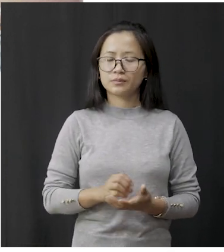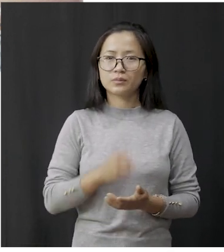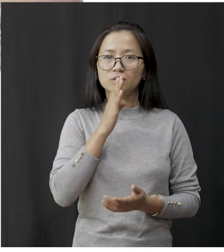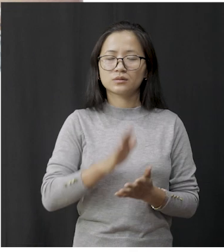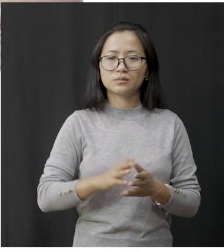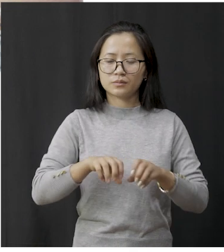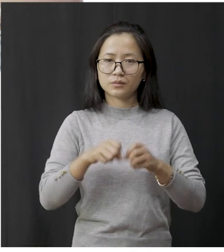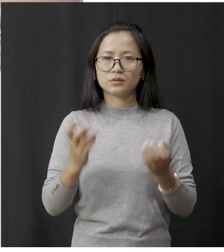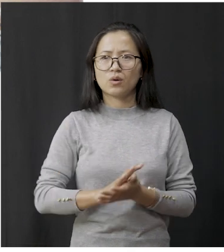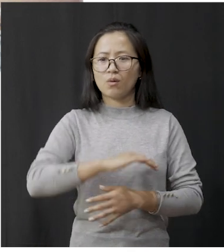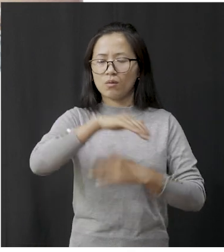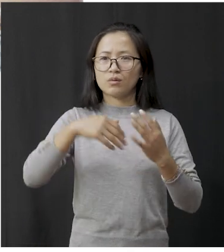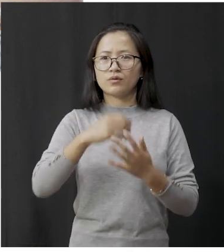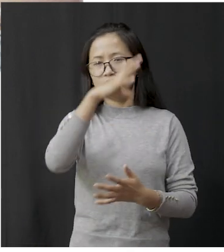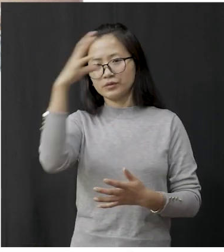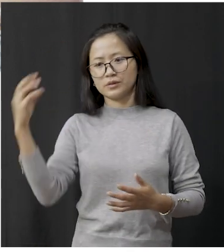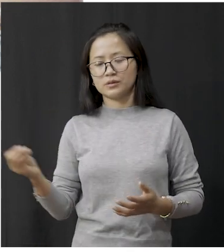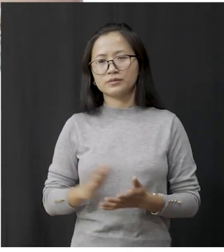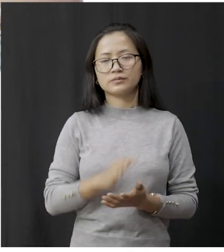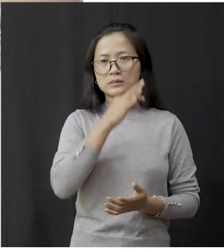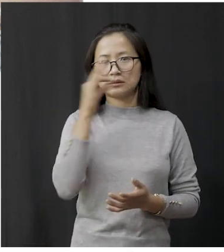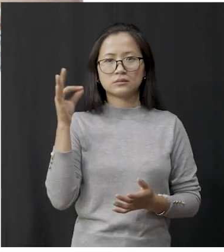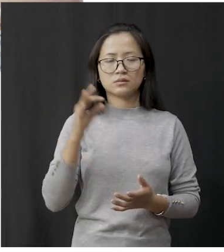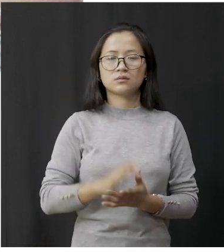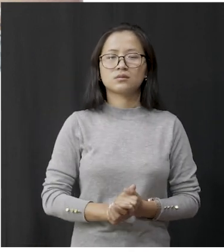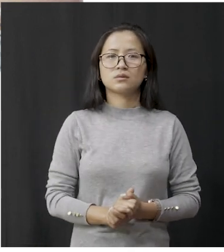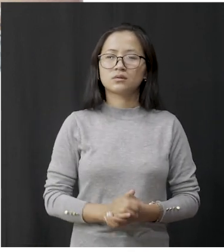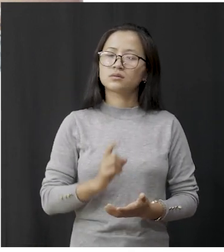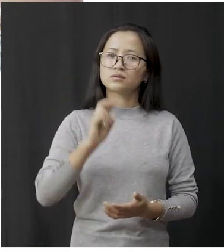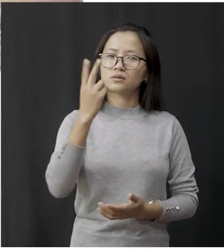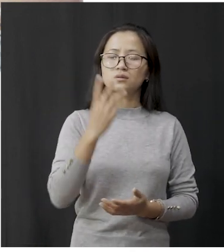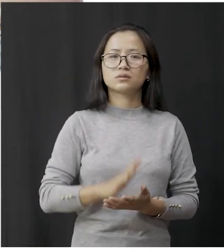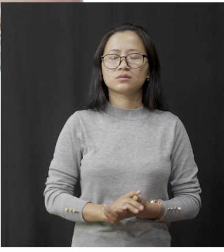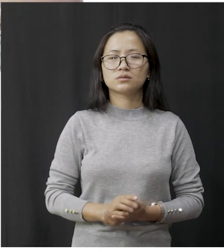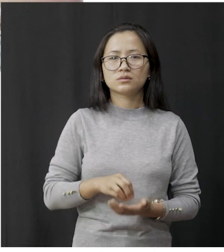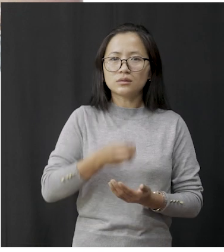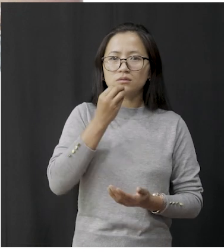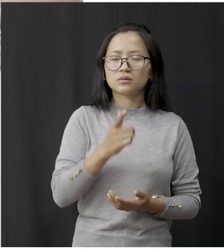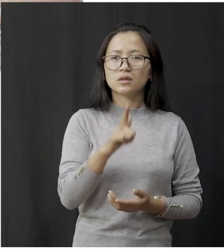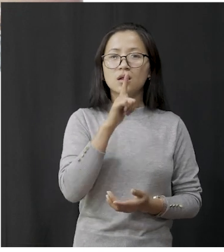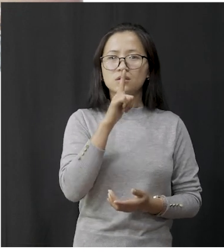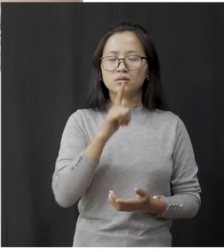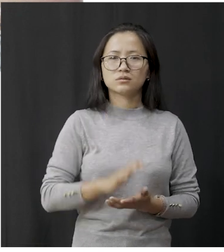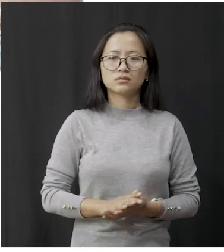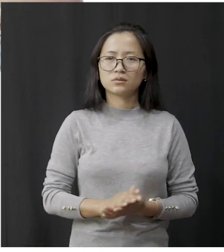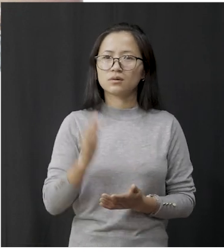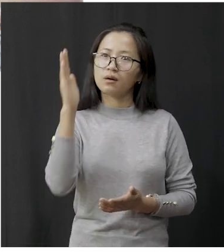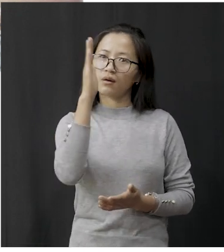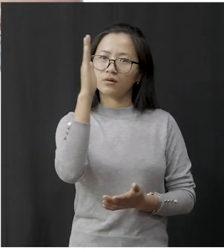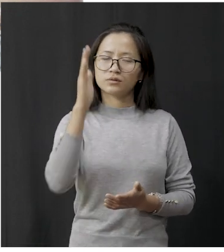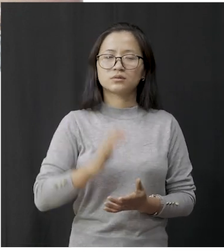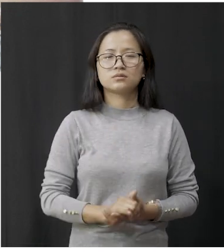the overnight fast. Second, we should eat lunch in the